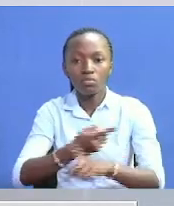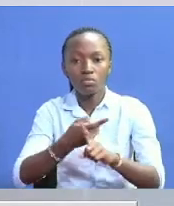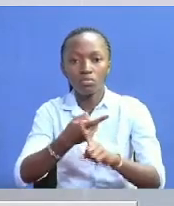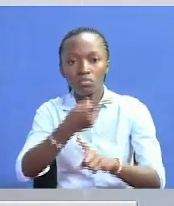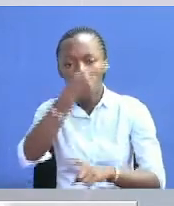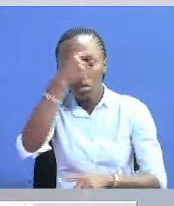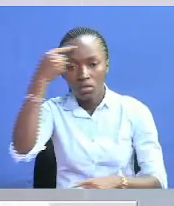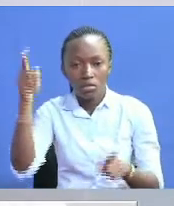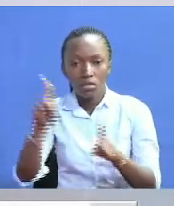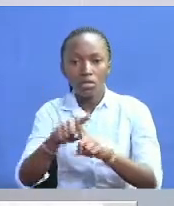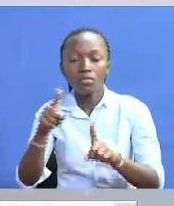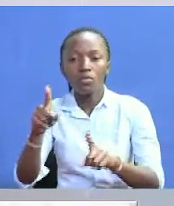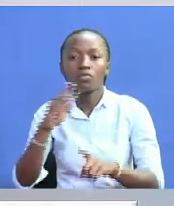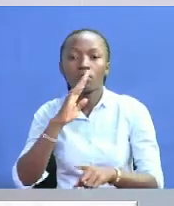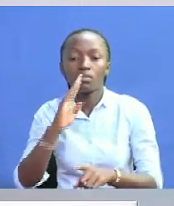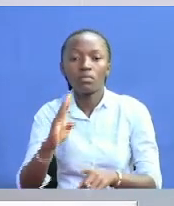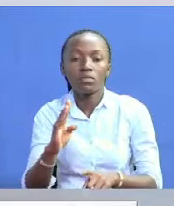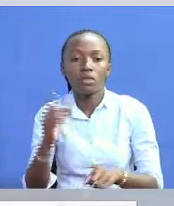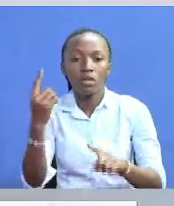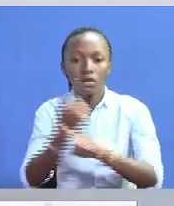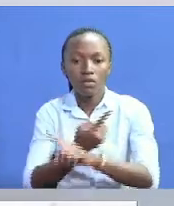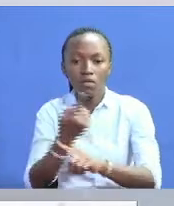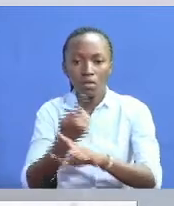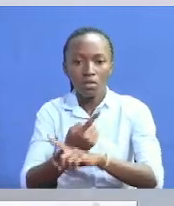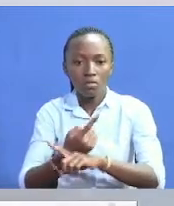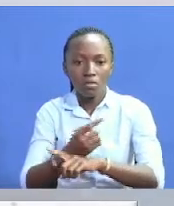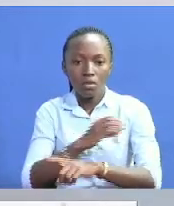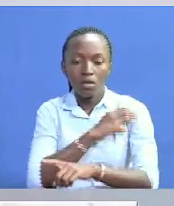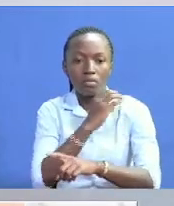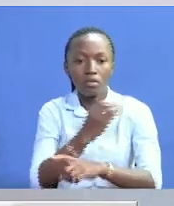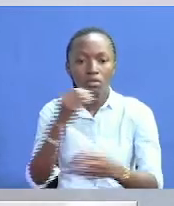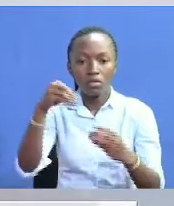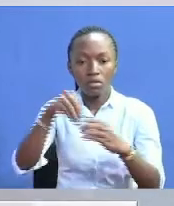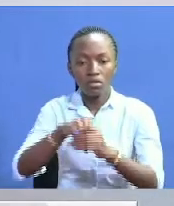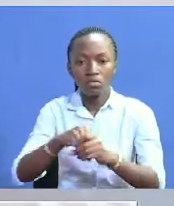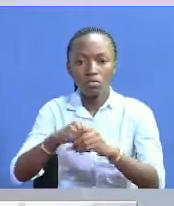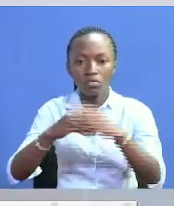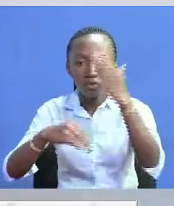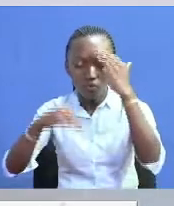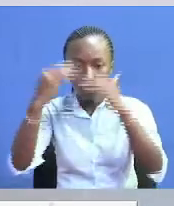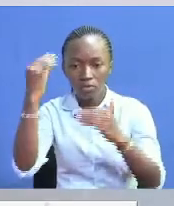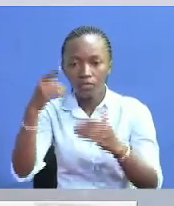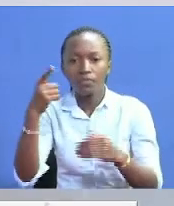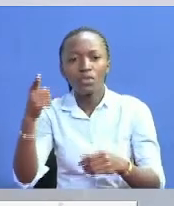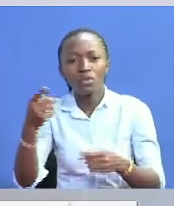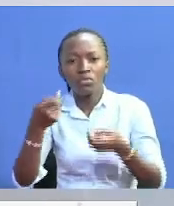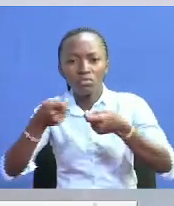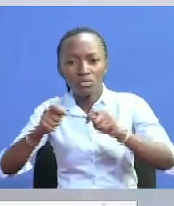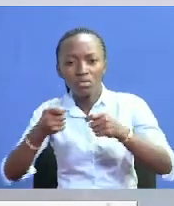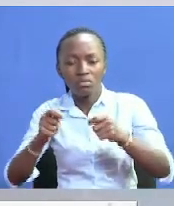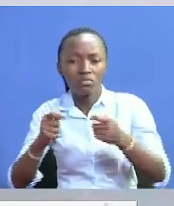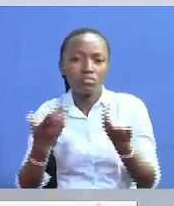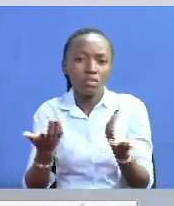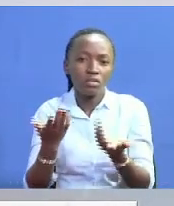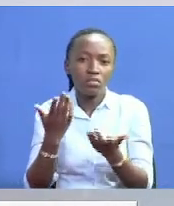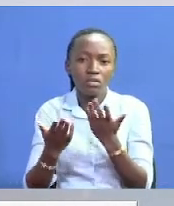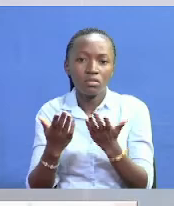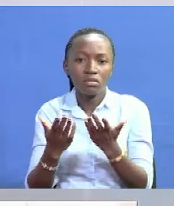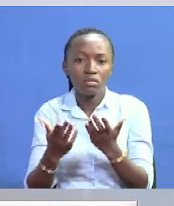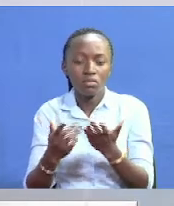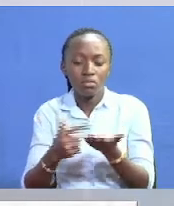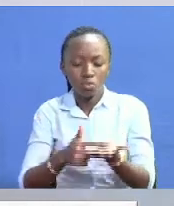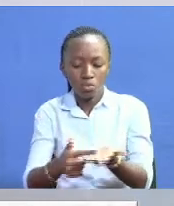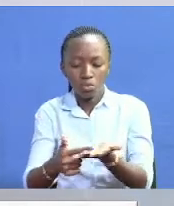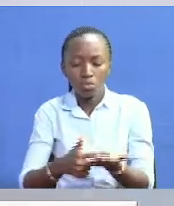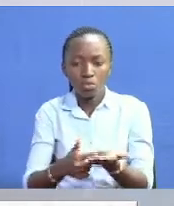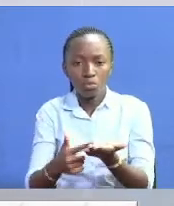capacities. You're going, of course, leaders in different, of course, dockets. So have you tried to table some of these